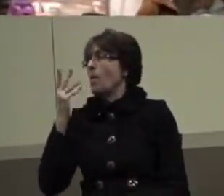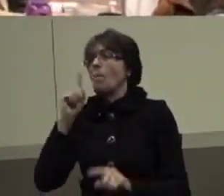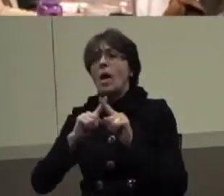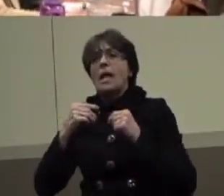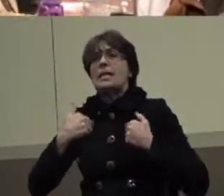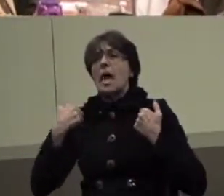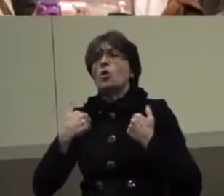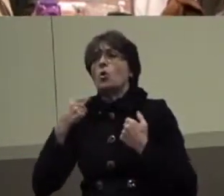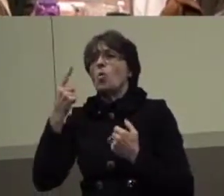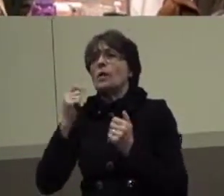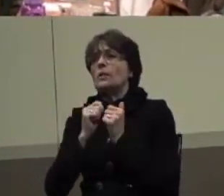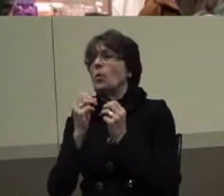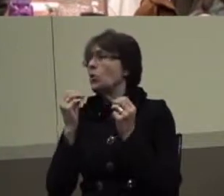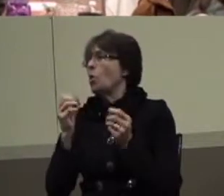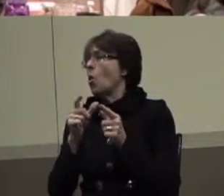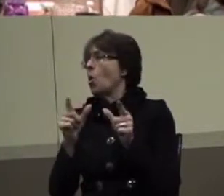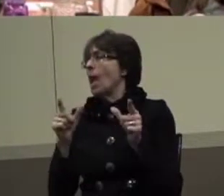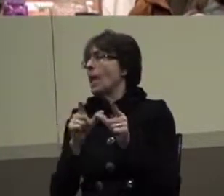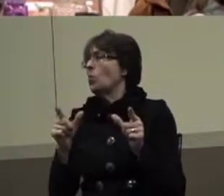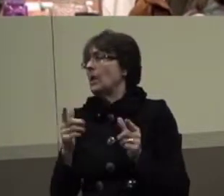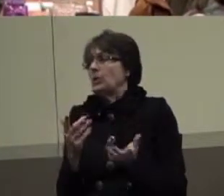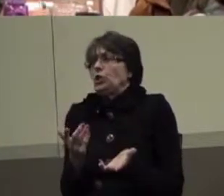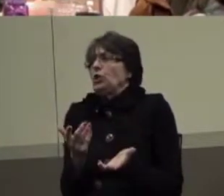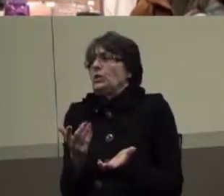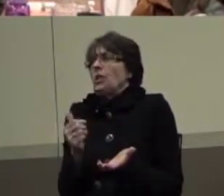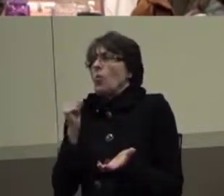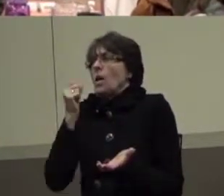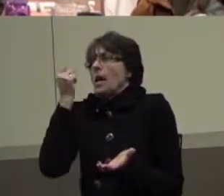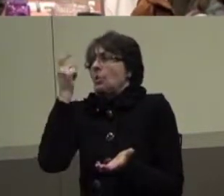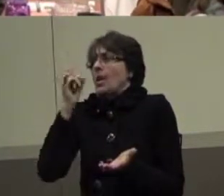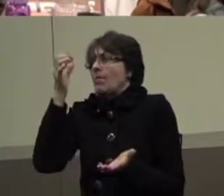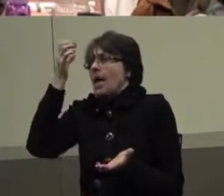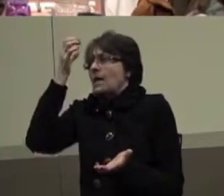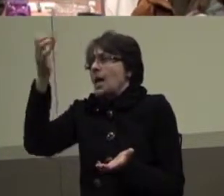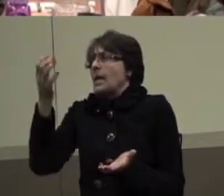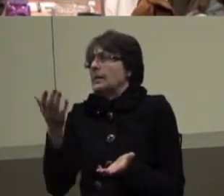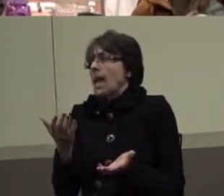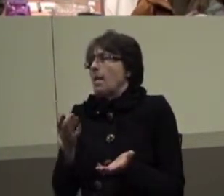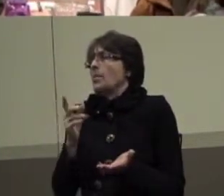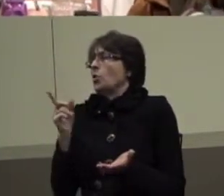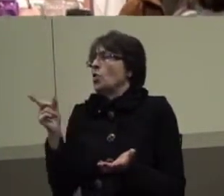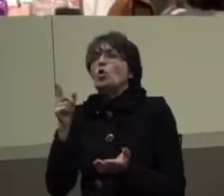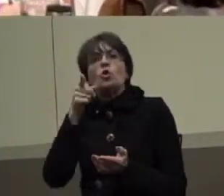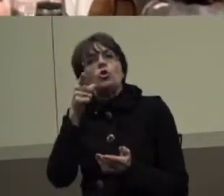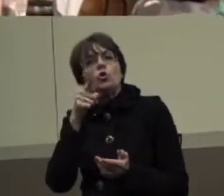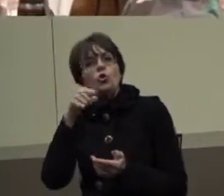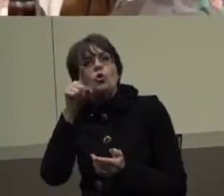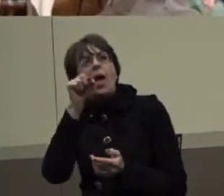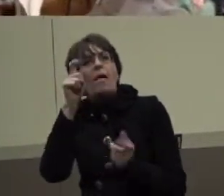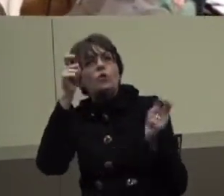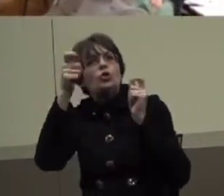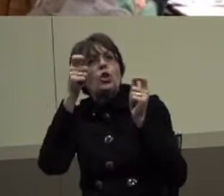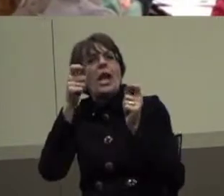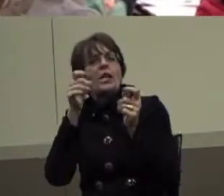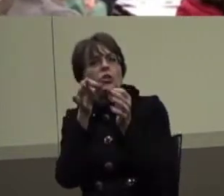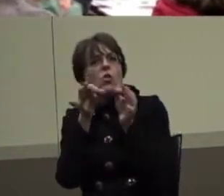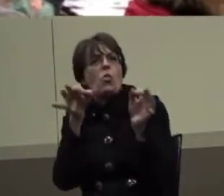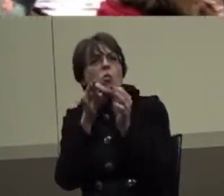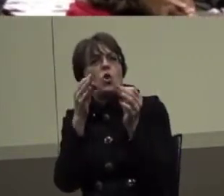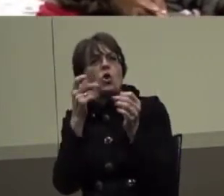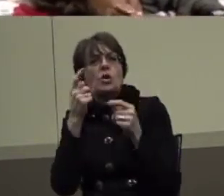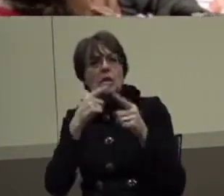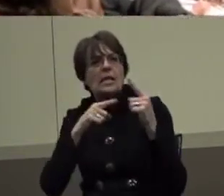the language or that they would not understand that concept. Like you saying. You have to change the wording a little bit, but I